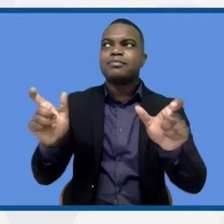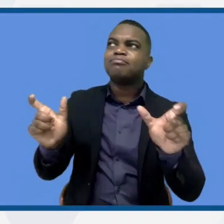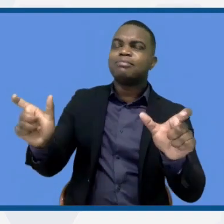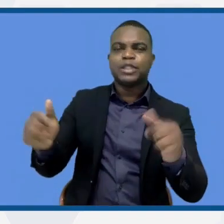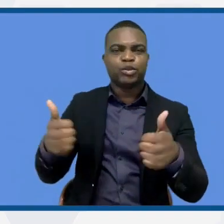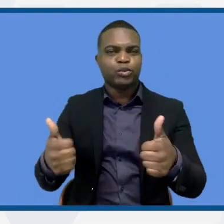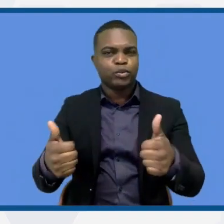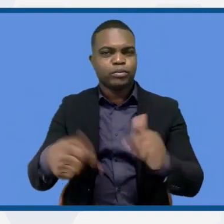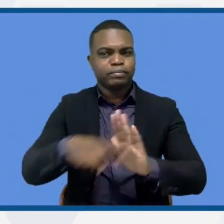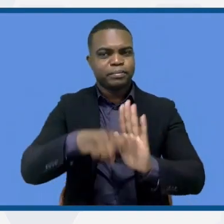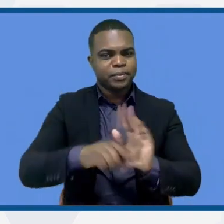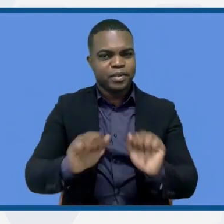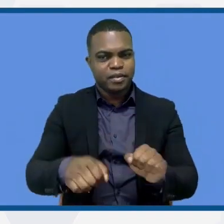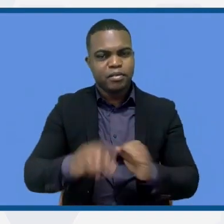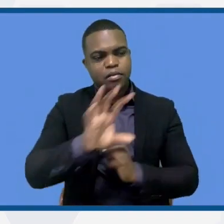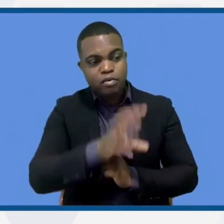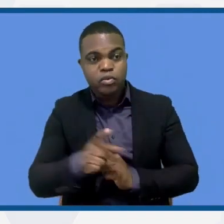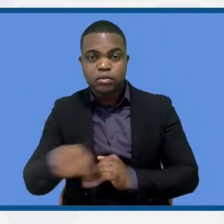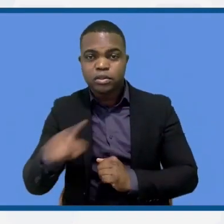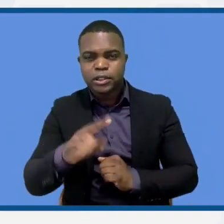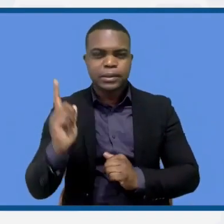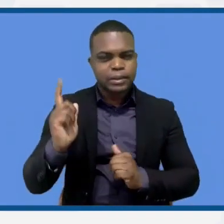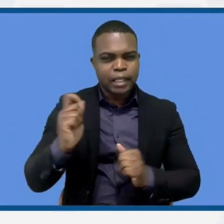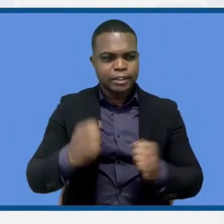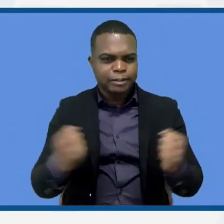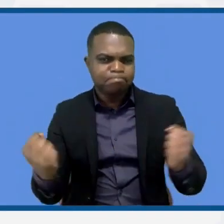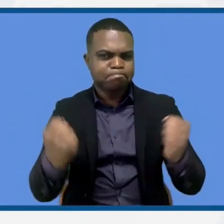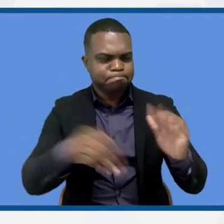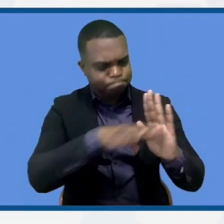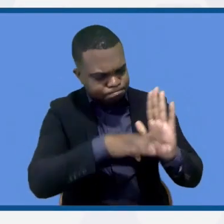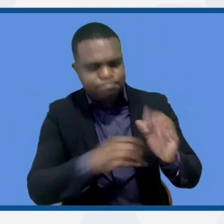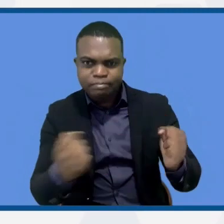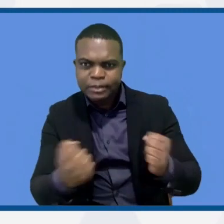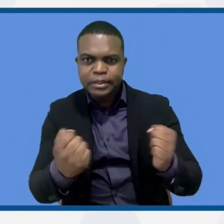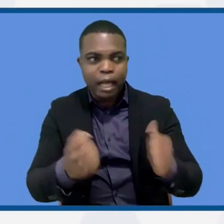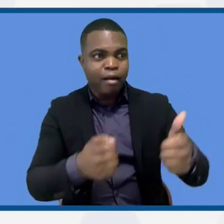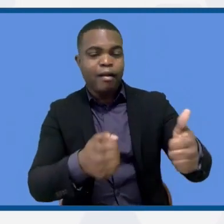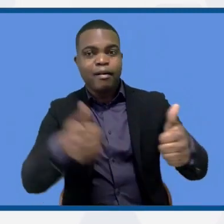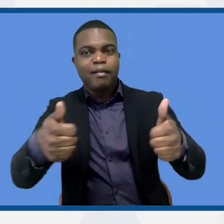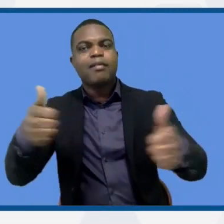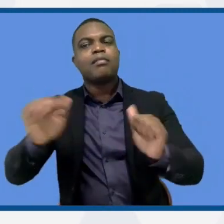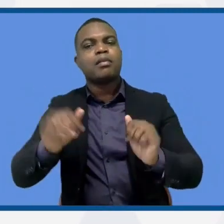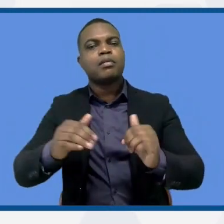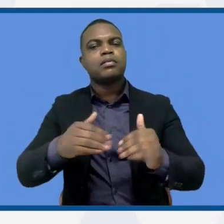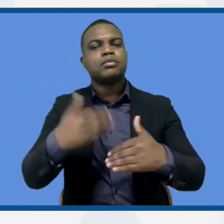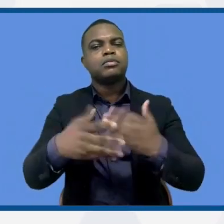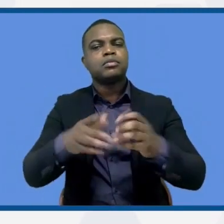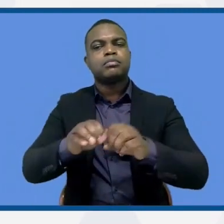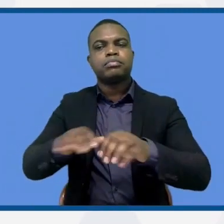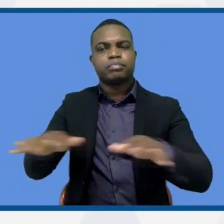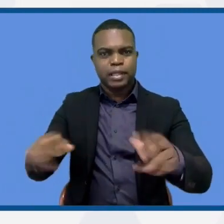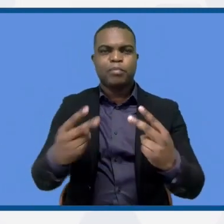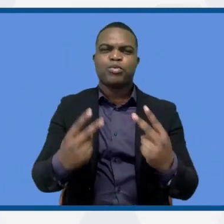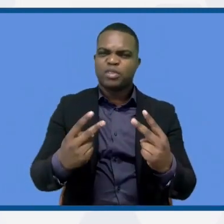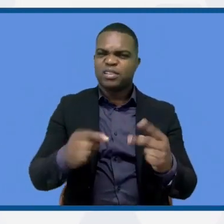targets, which is focusing on critical infrastructure. This will increase the well-being of our communities, but these are